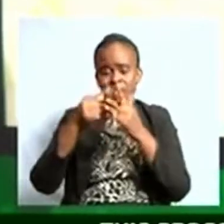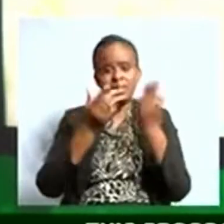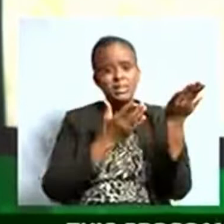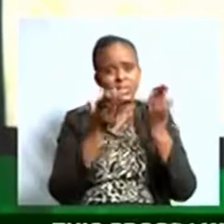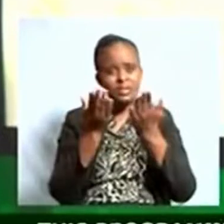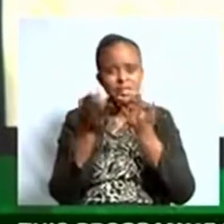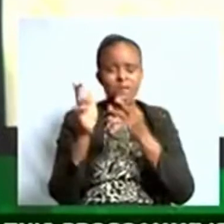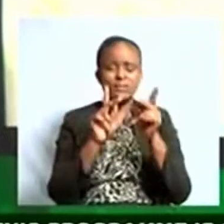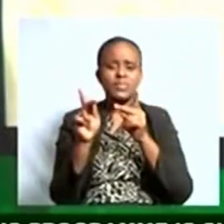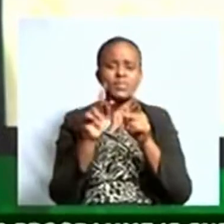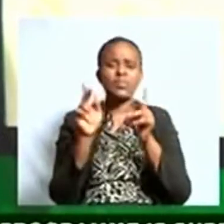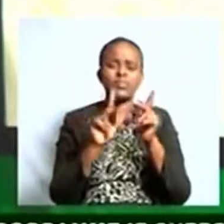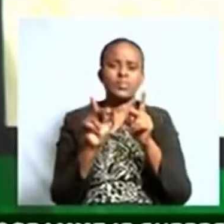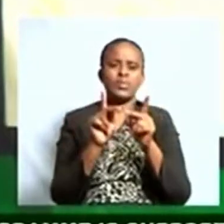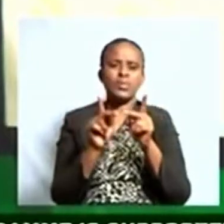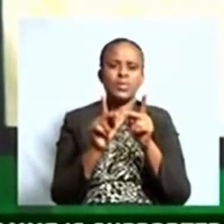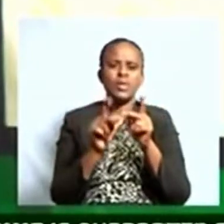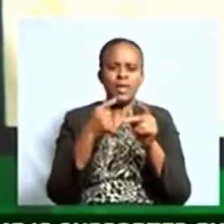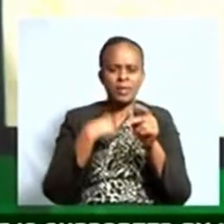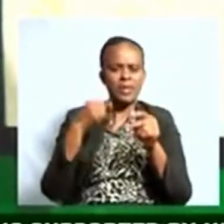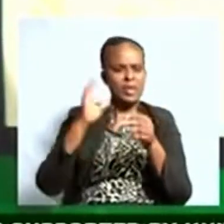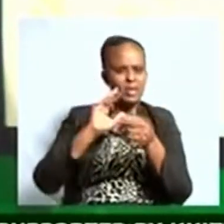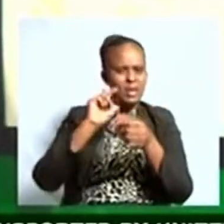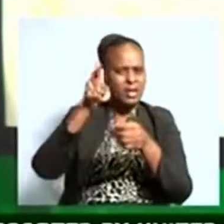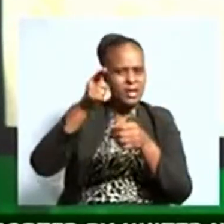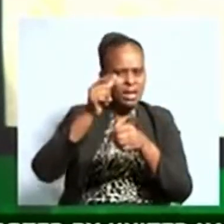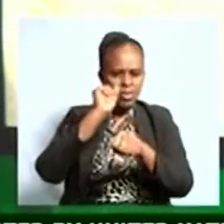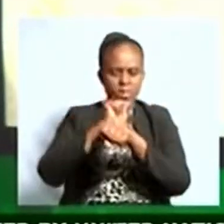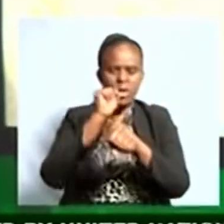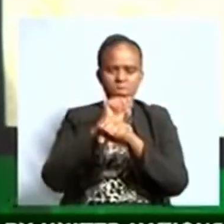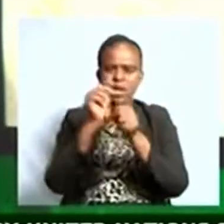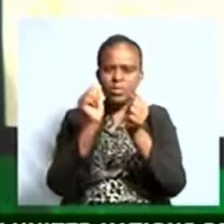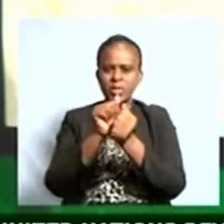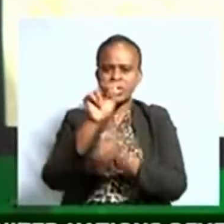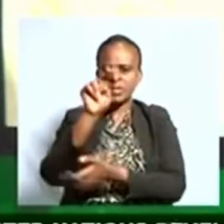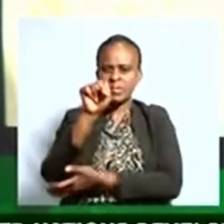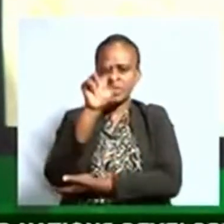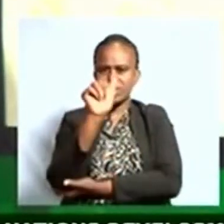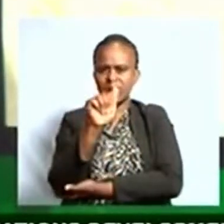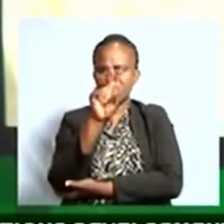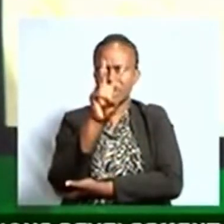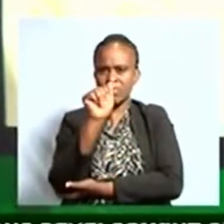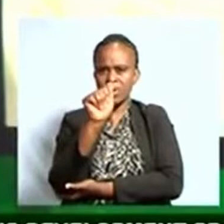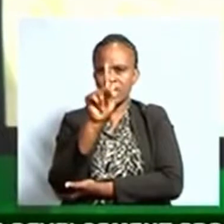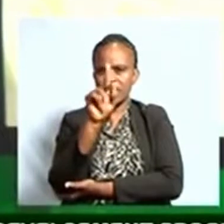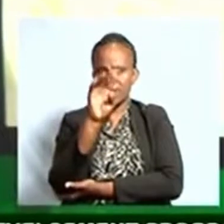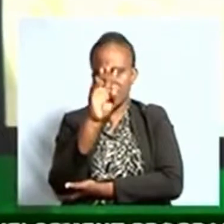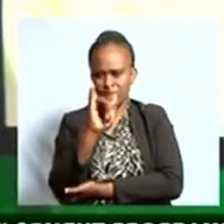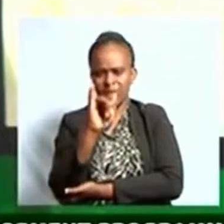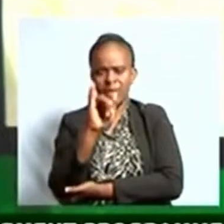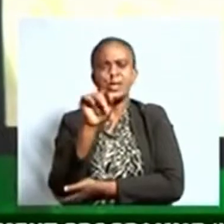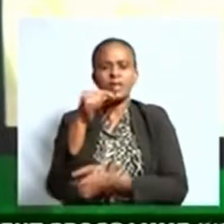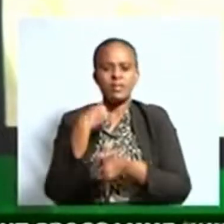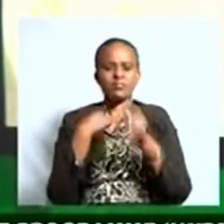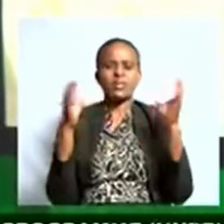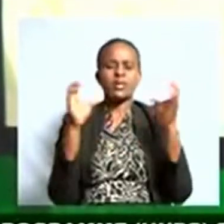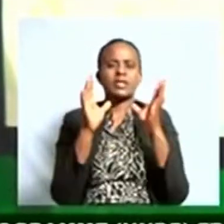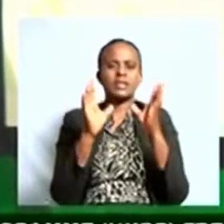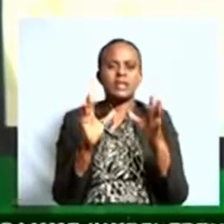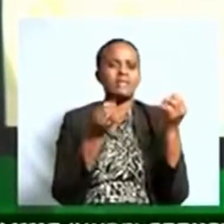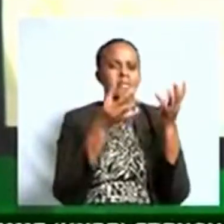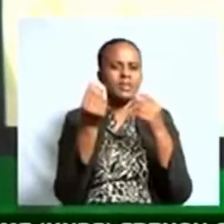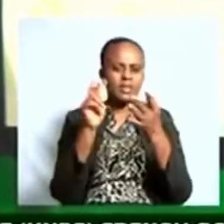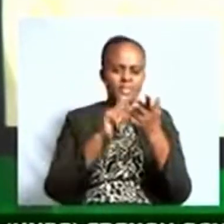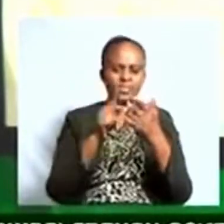Munali. Later on, I worked with Edith Nawakwe as a councillor, and there are many